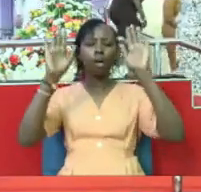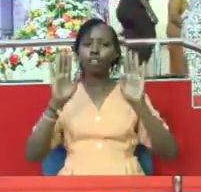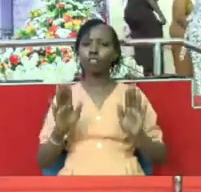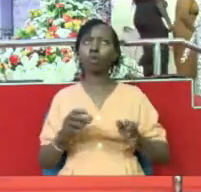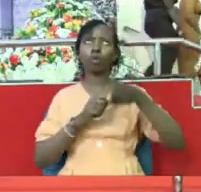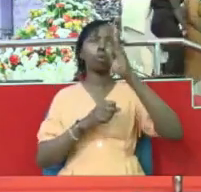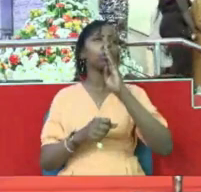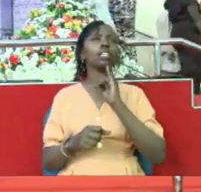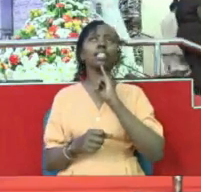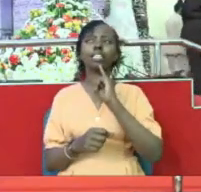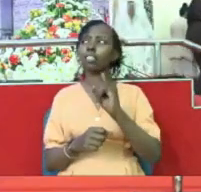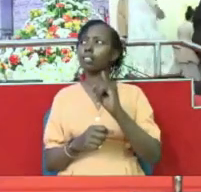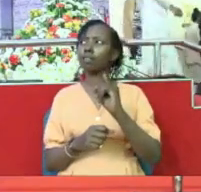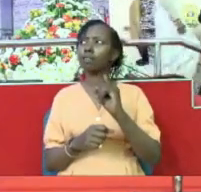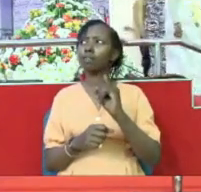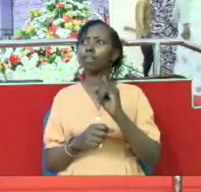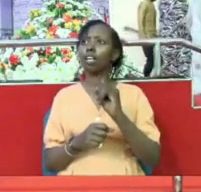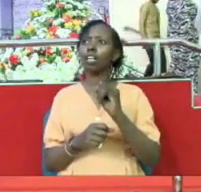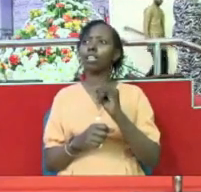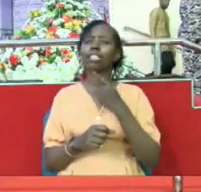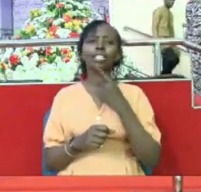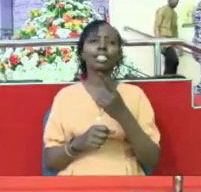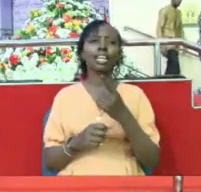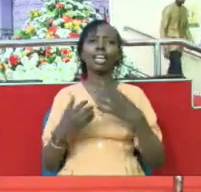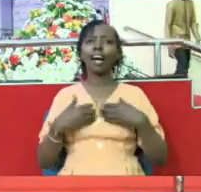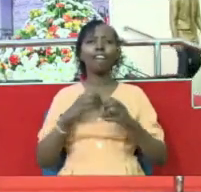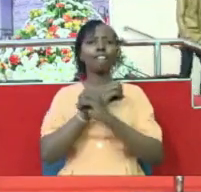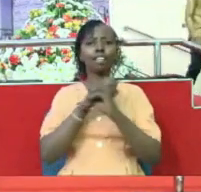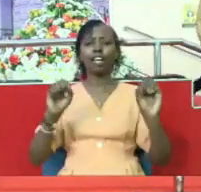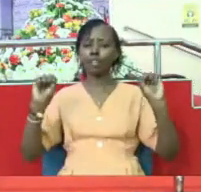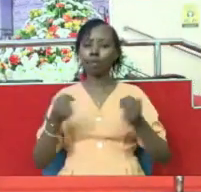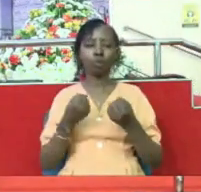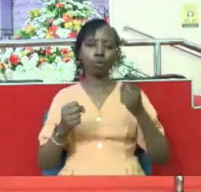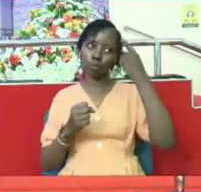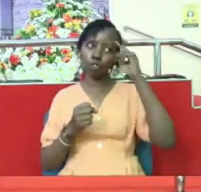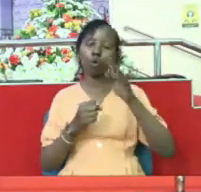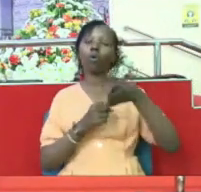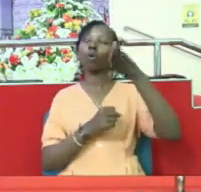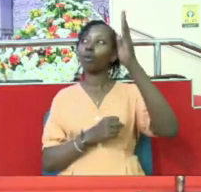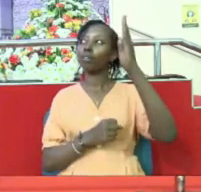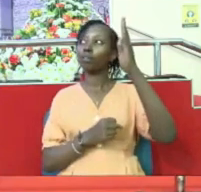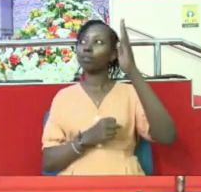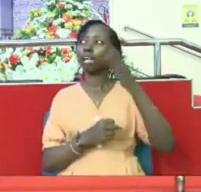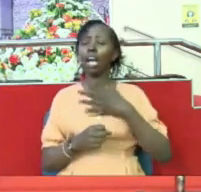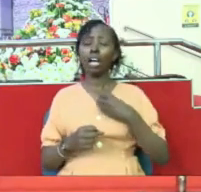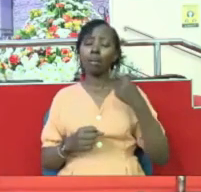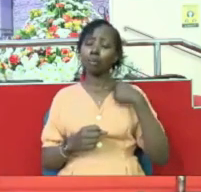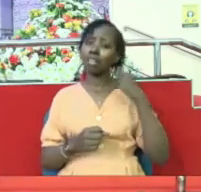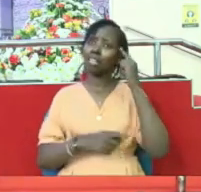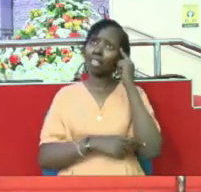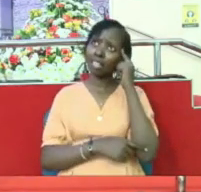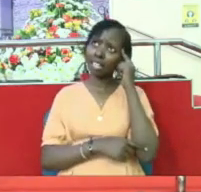Mungu, exhorting him that there is nothing that is hard with him, kumuinua ya kwamba hakuna kilicho gumu naye. And I thought as I sang they